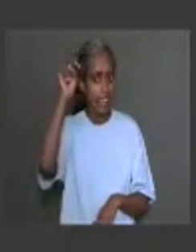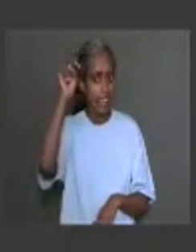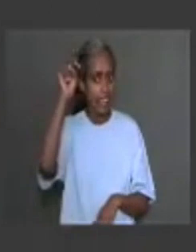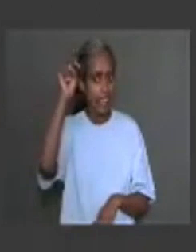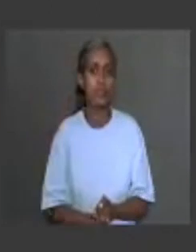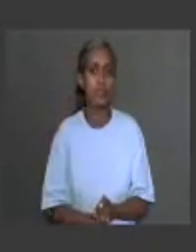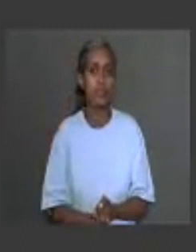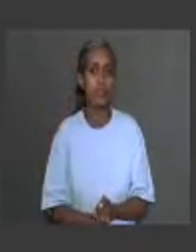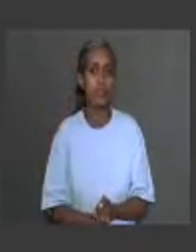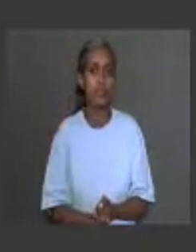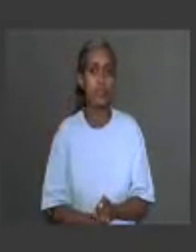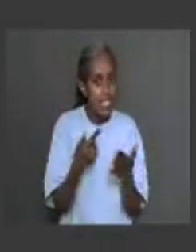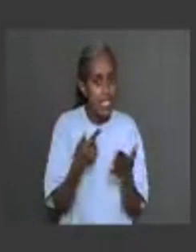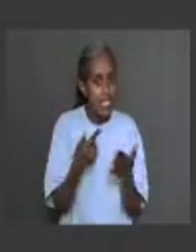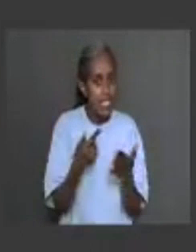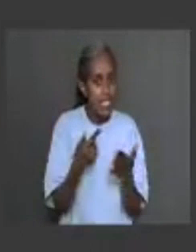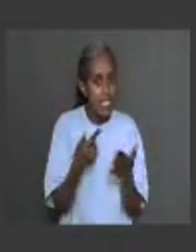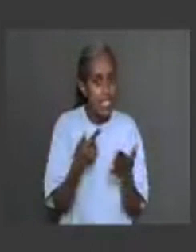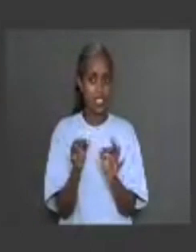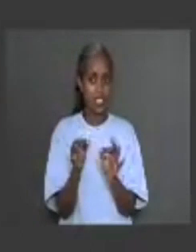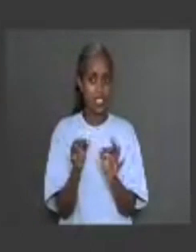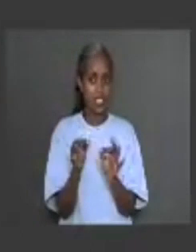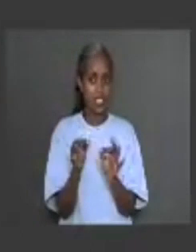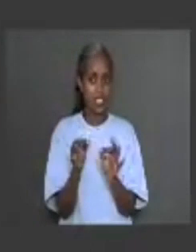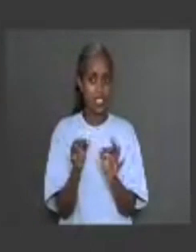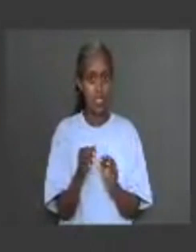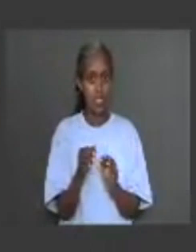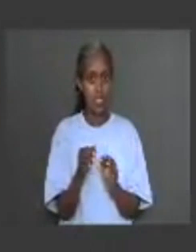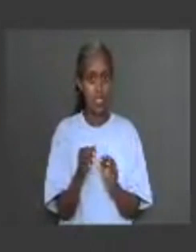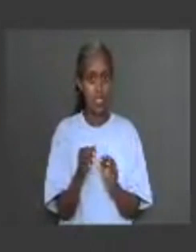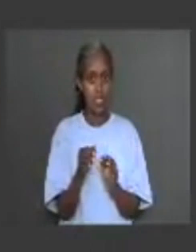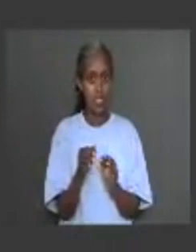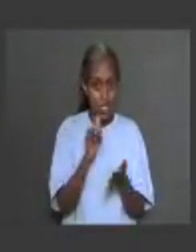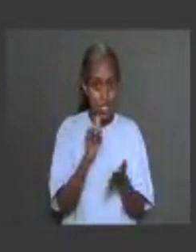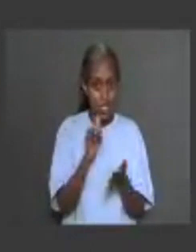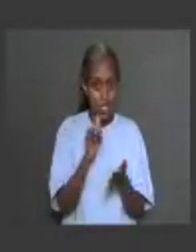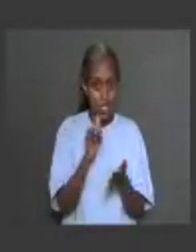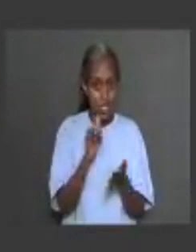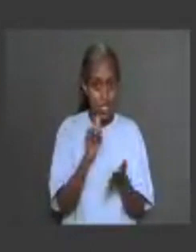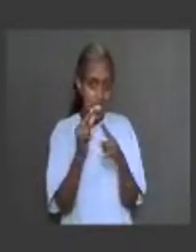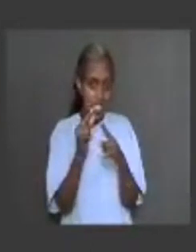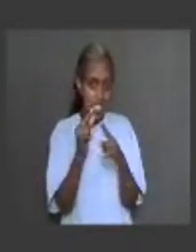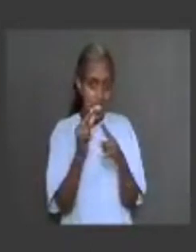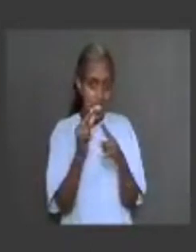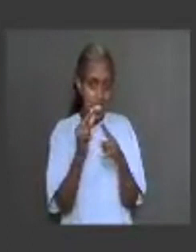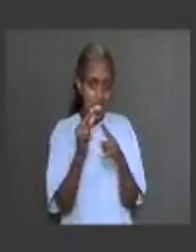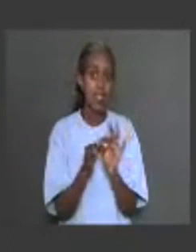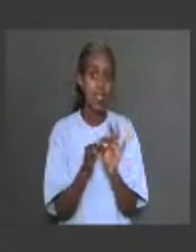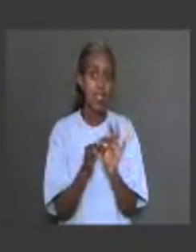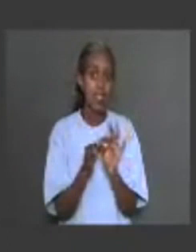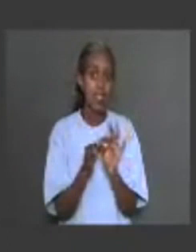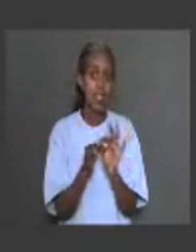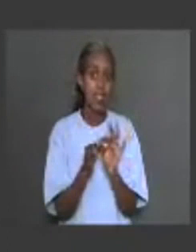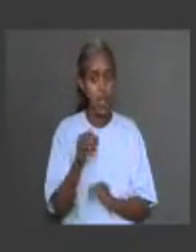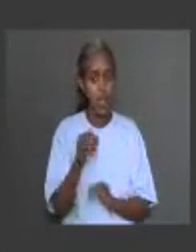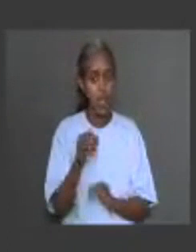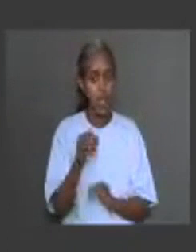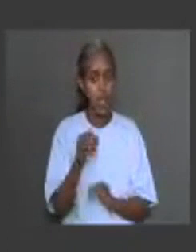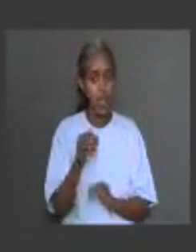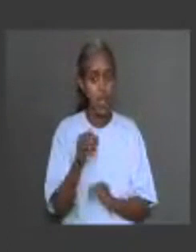In this definition, note that the terms defined by a